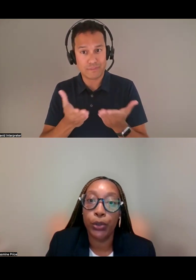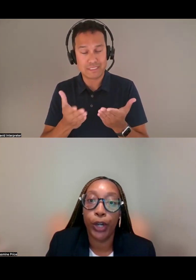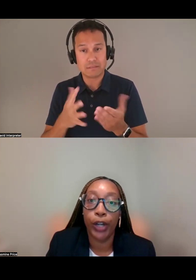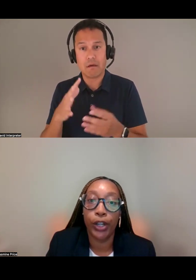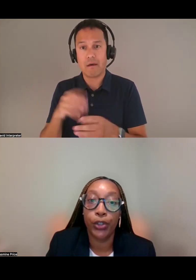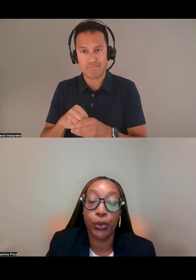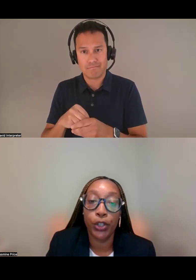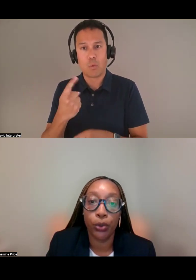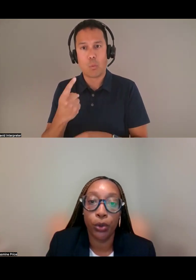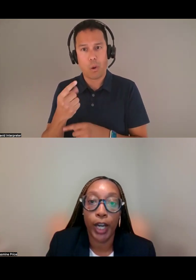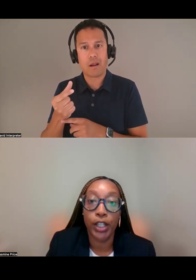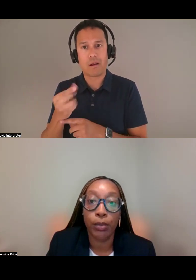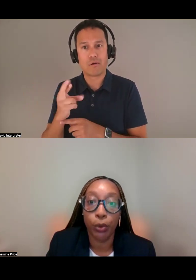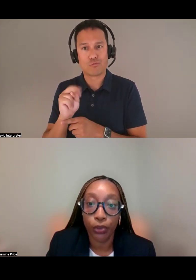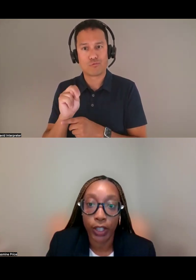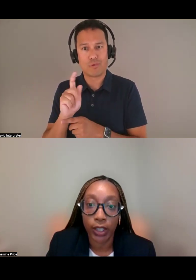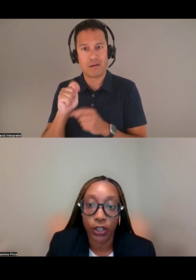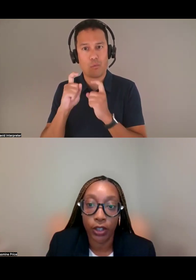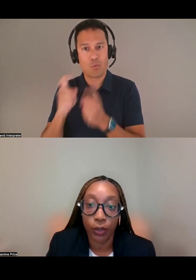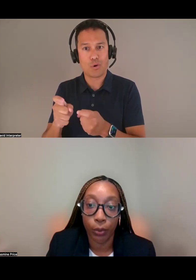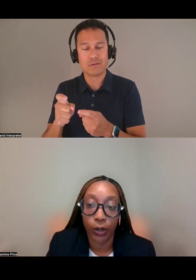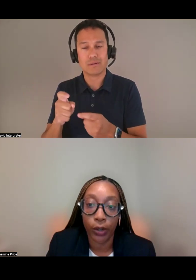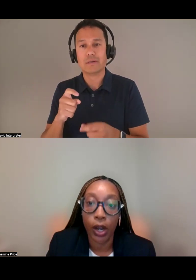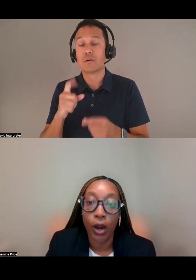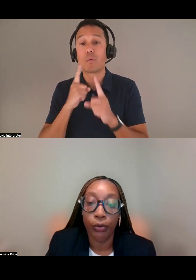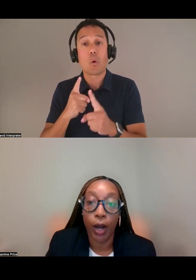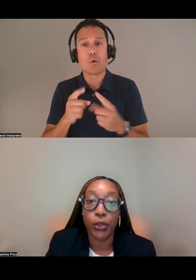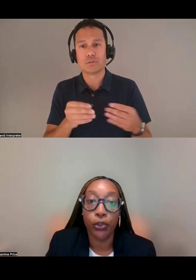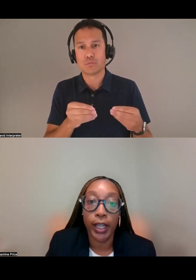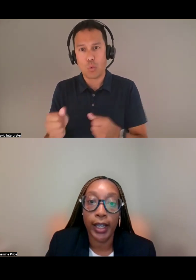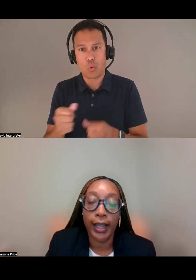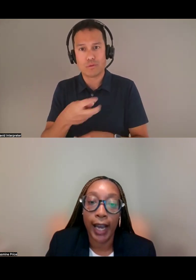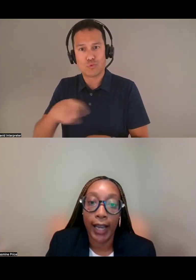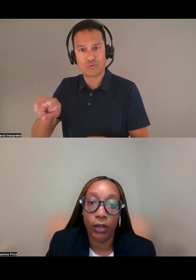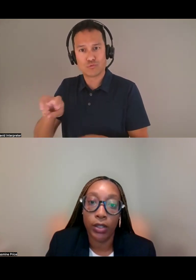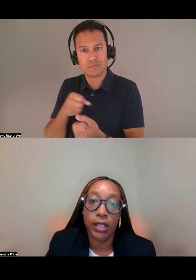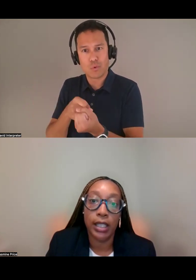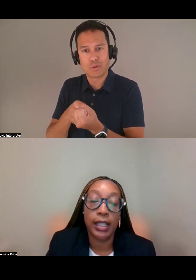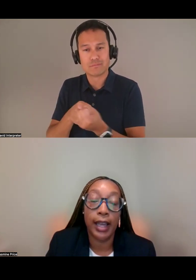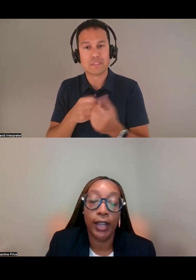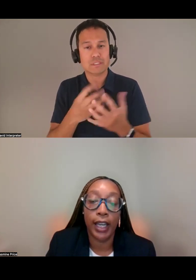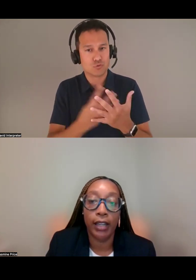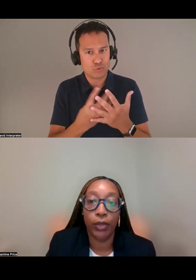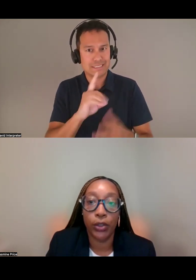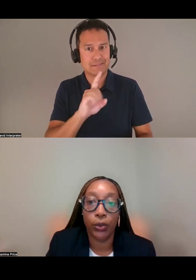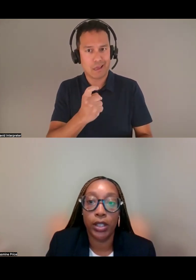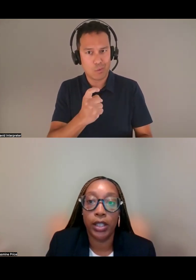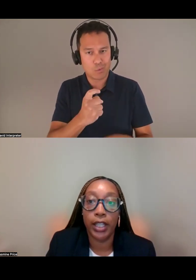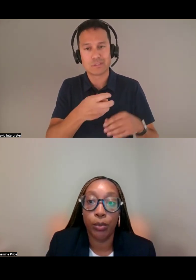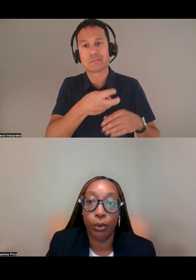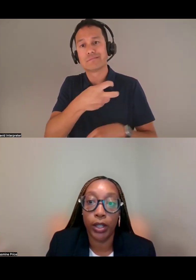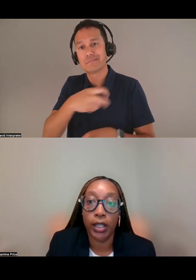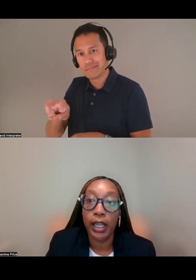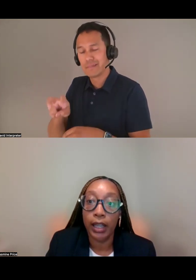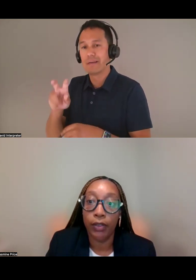to ensure a smooth transition of support from screening and diagnosis into navigating resources